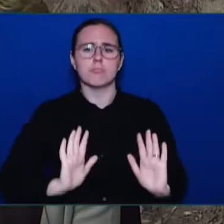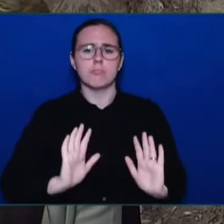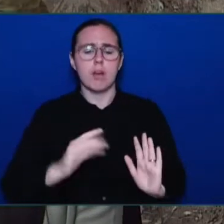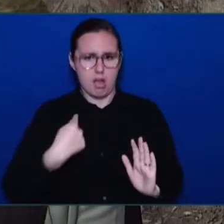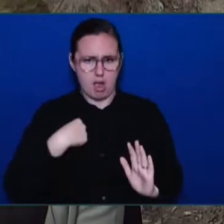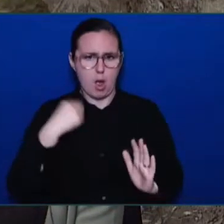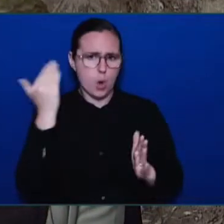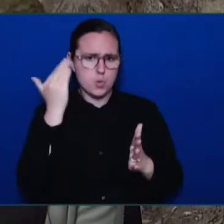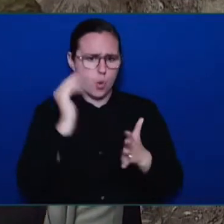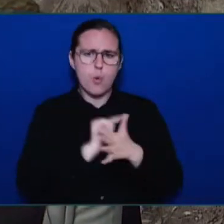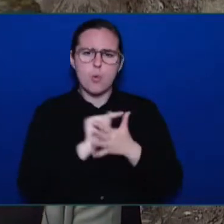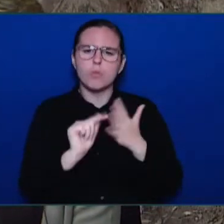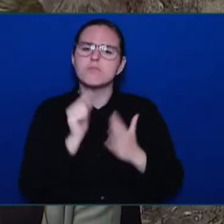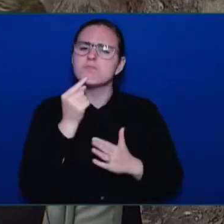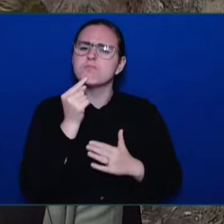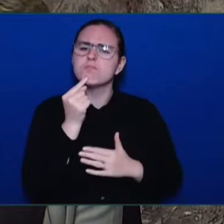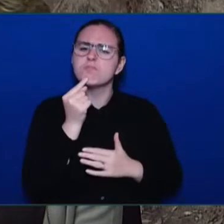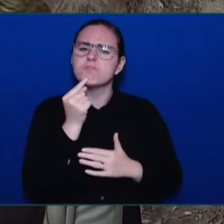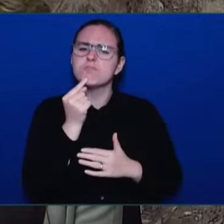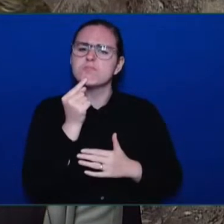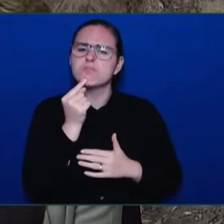emergency room at Royal.